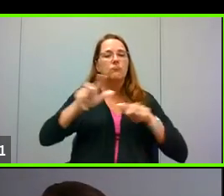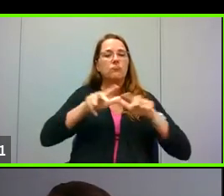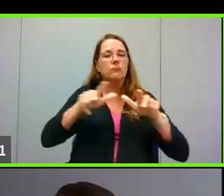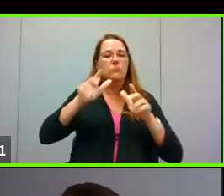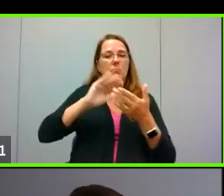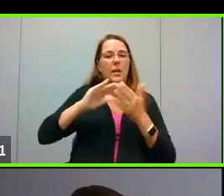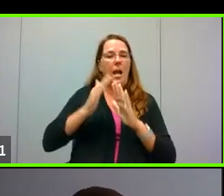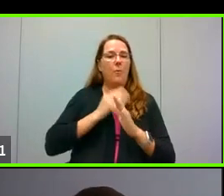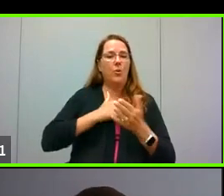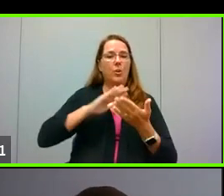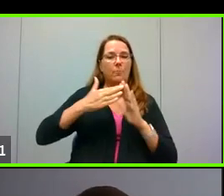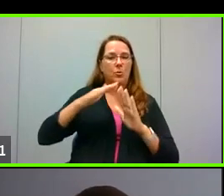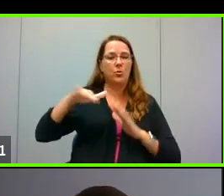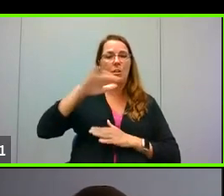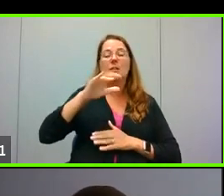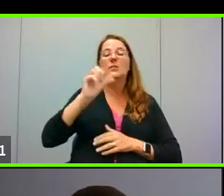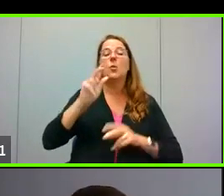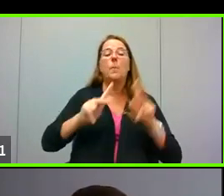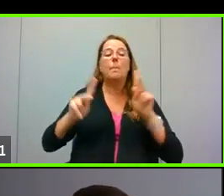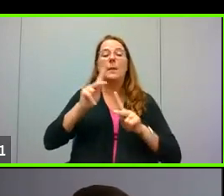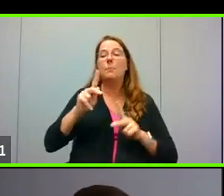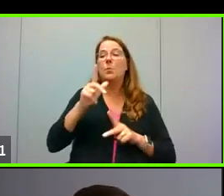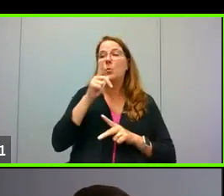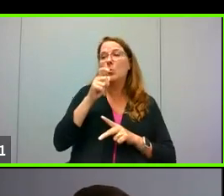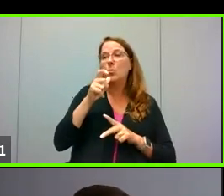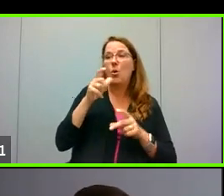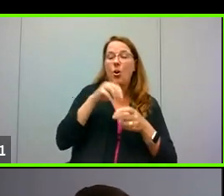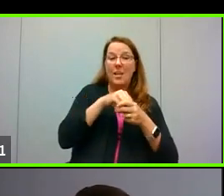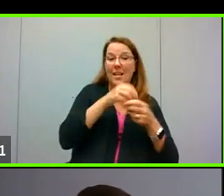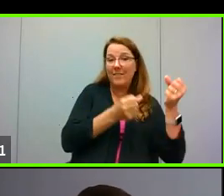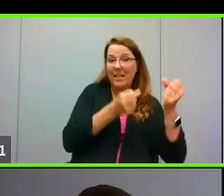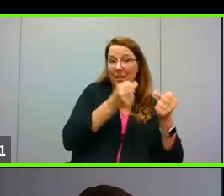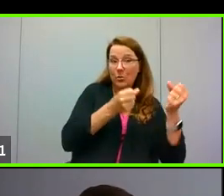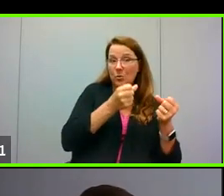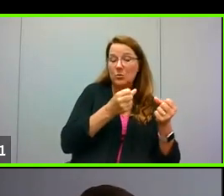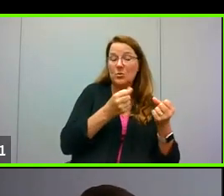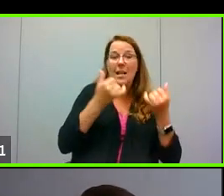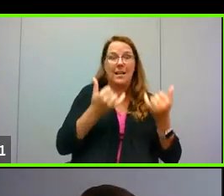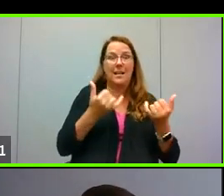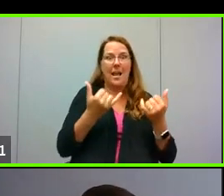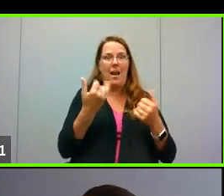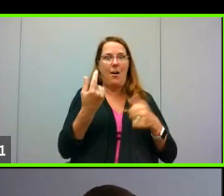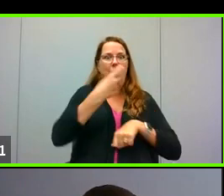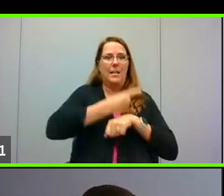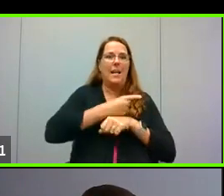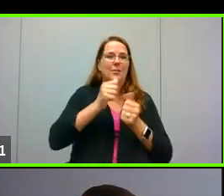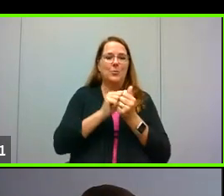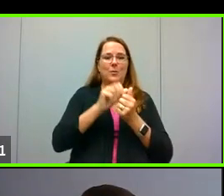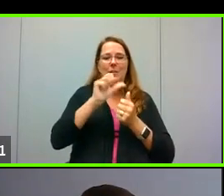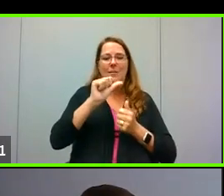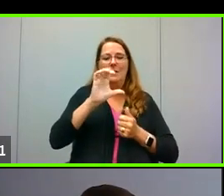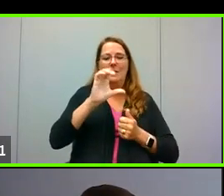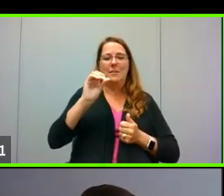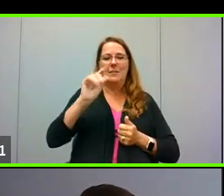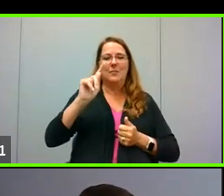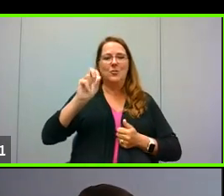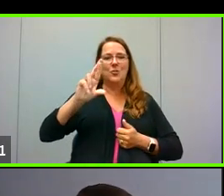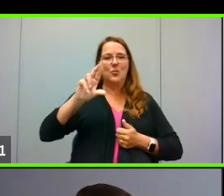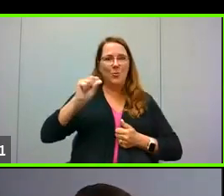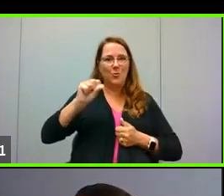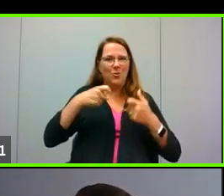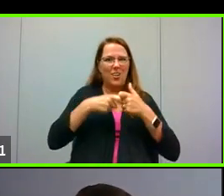those who are in vehicles, or nowadays even with the scooters, the electric lime